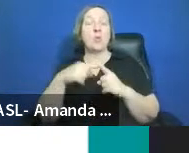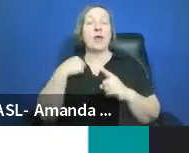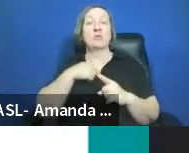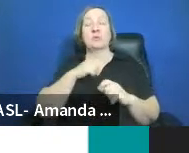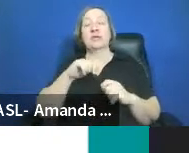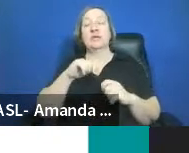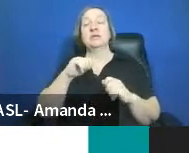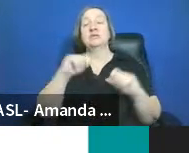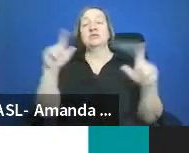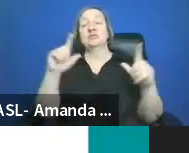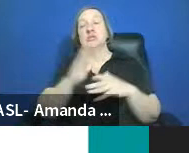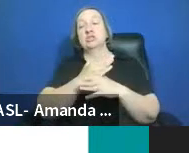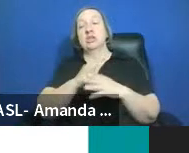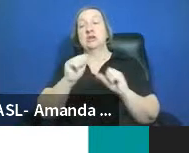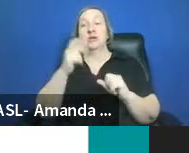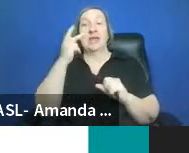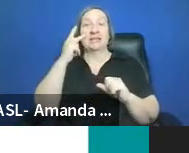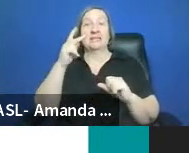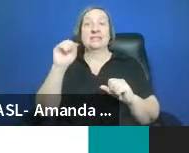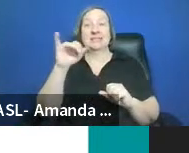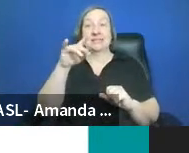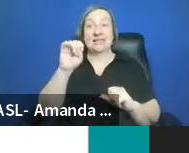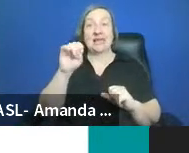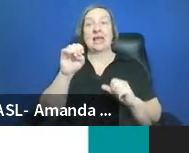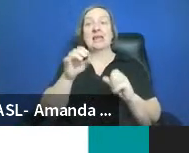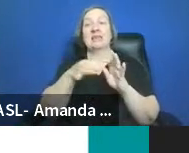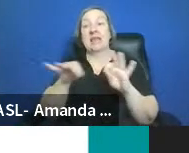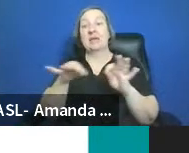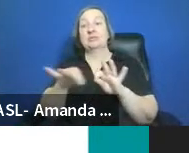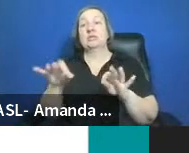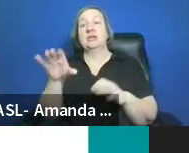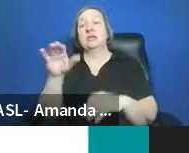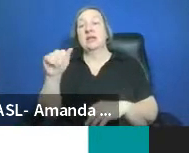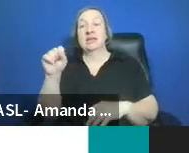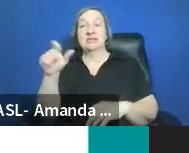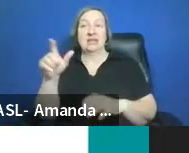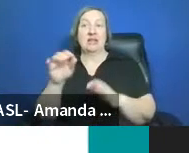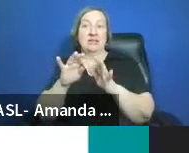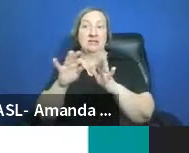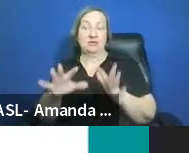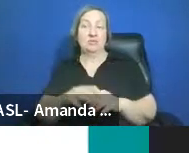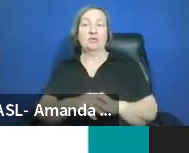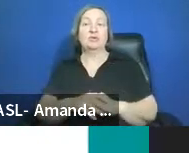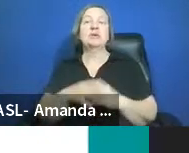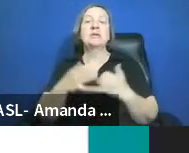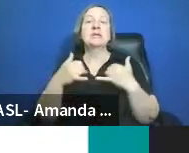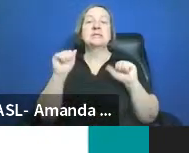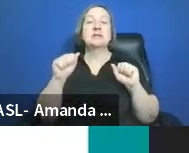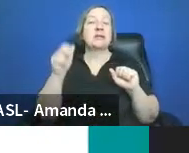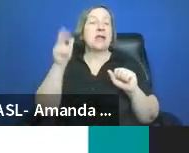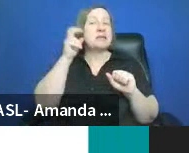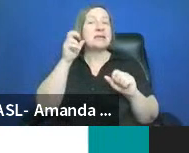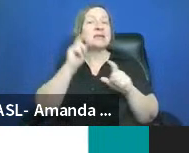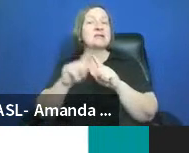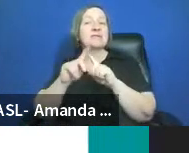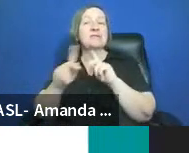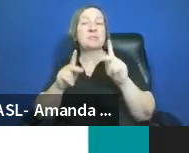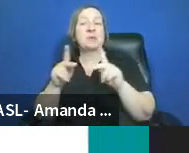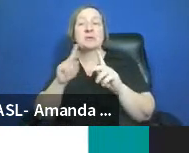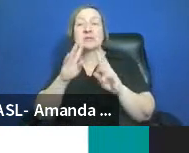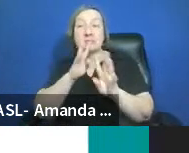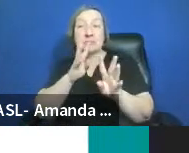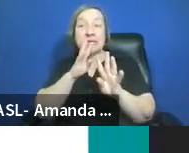to see the slideshow, closed captioning, and the ASL interpreter. You will still be able to hear different people speaking, but may